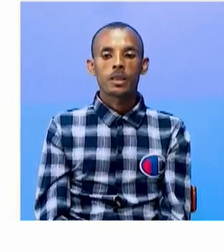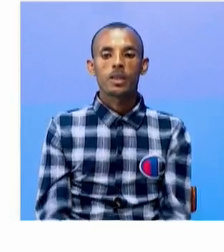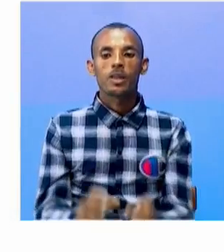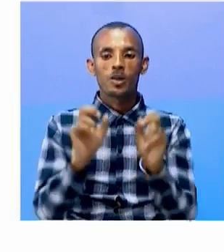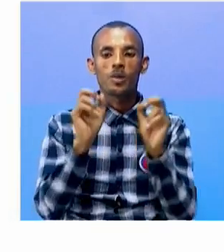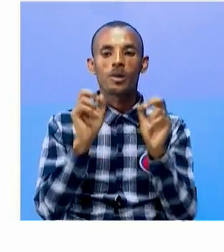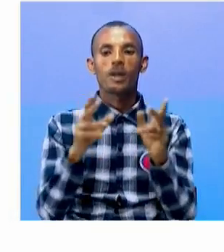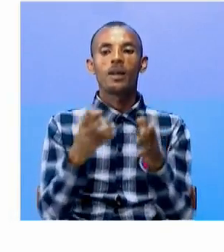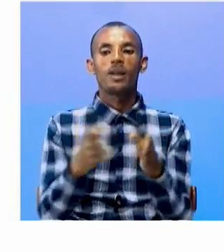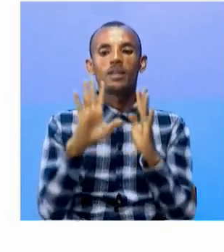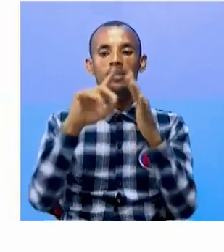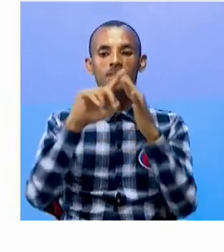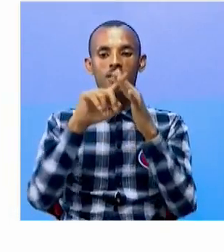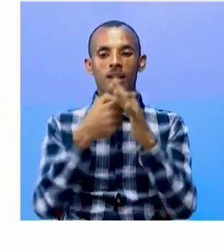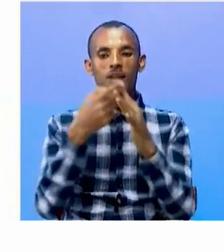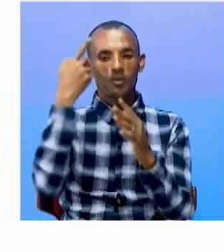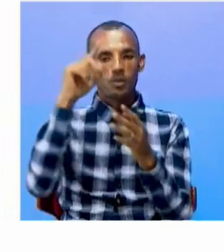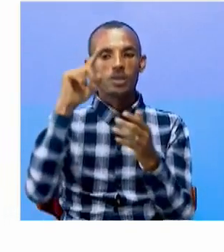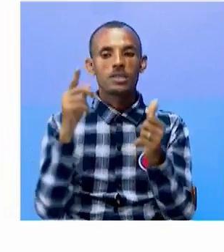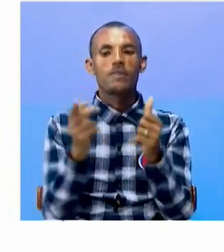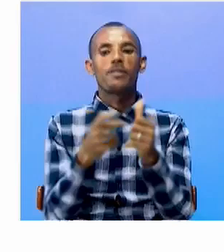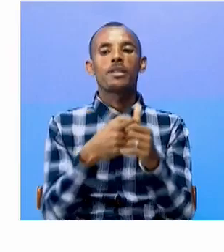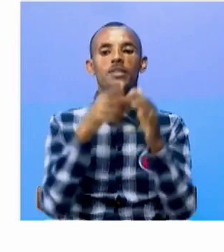Okay, let's start from the first example.